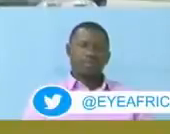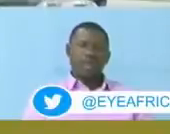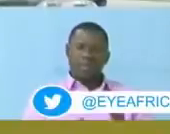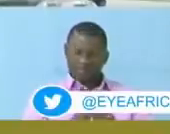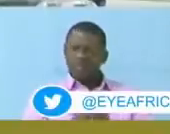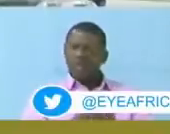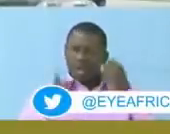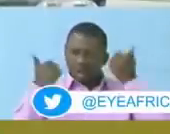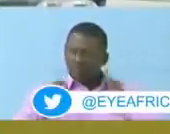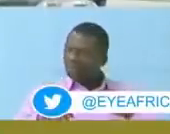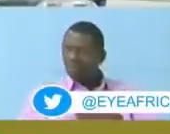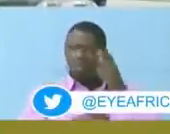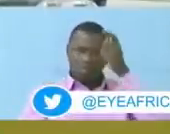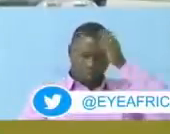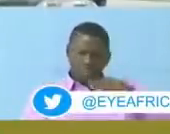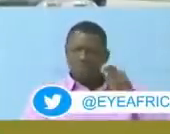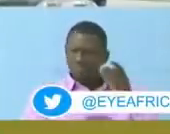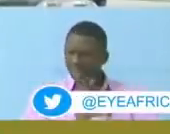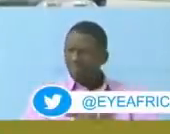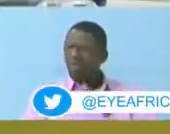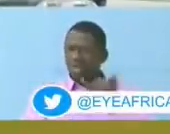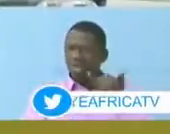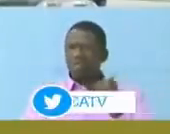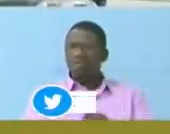I will not dispute that fact.